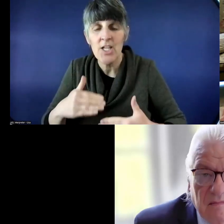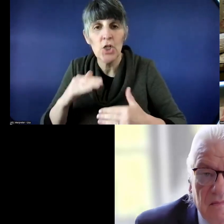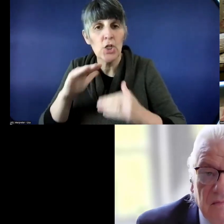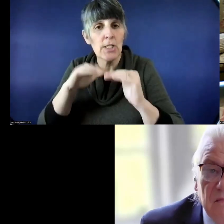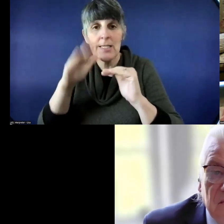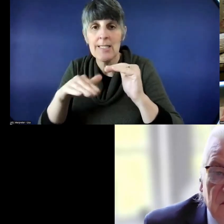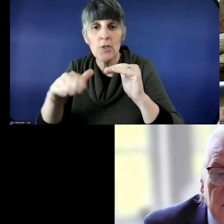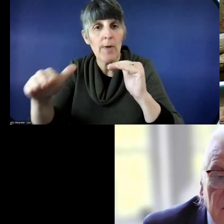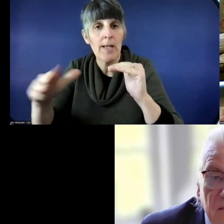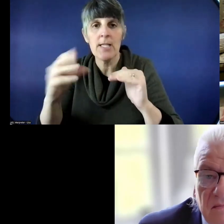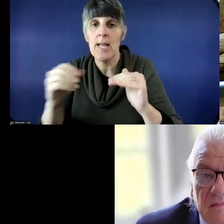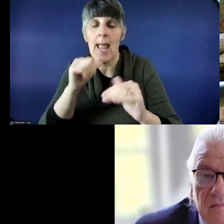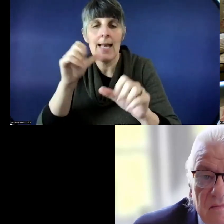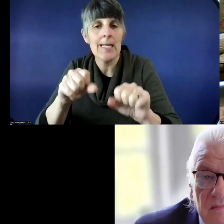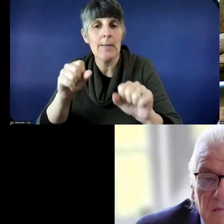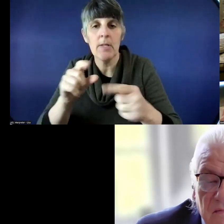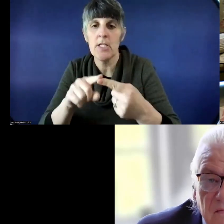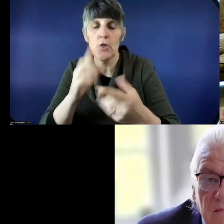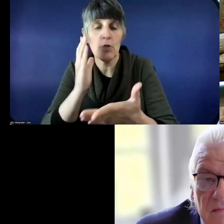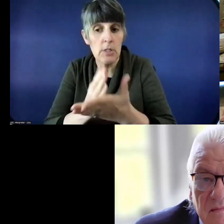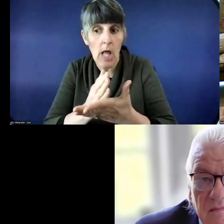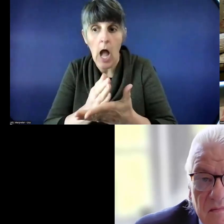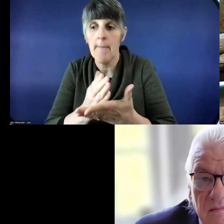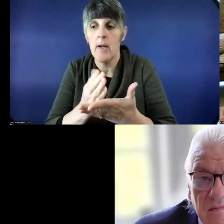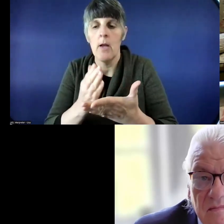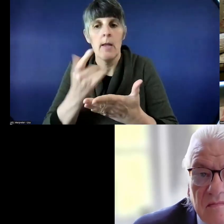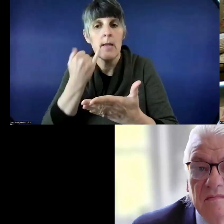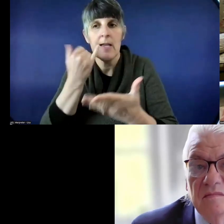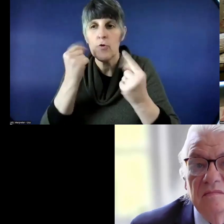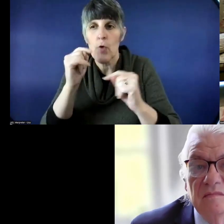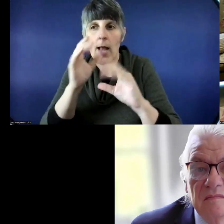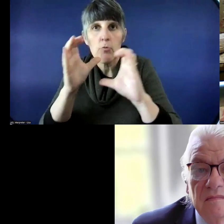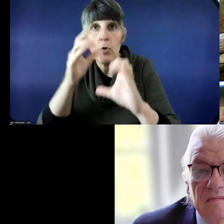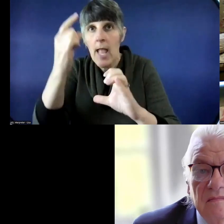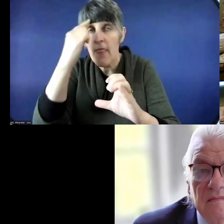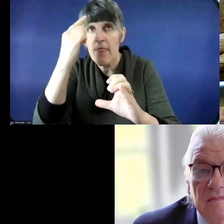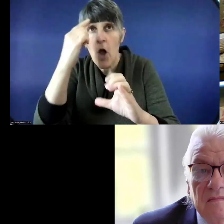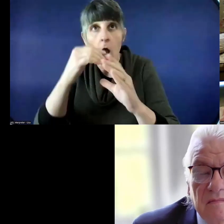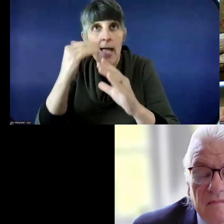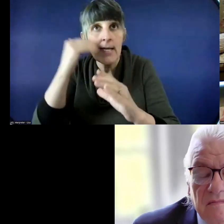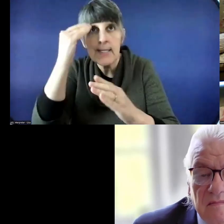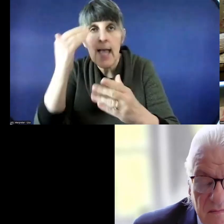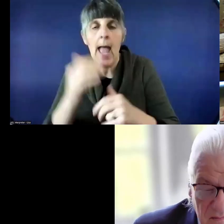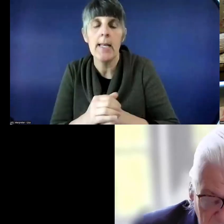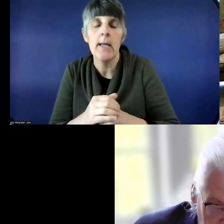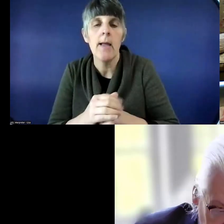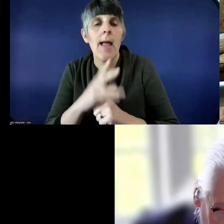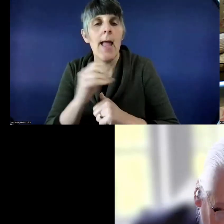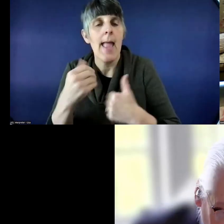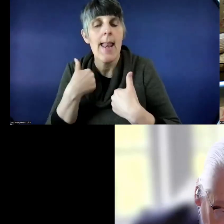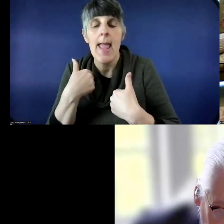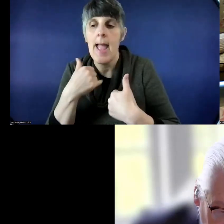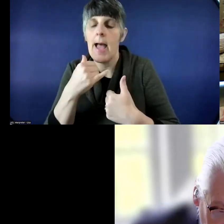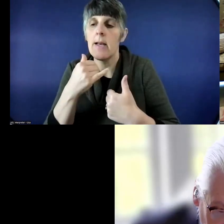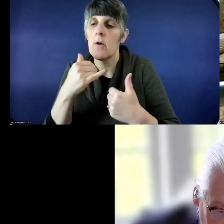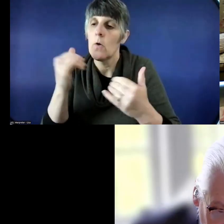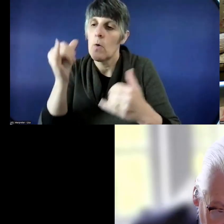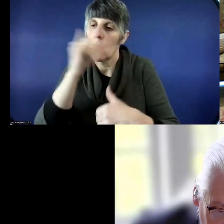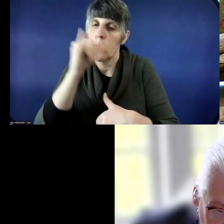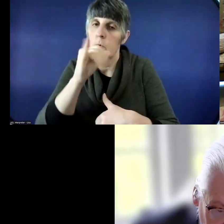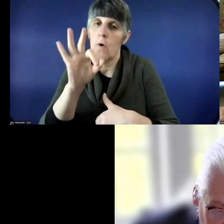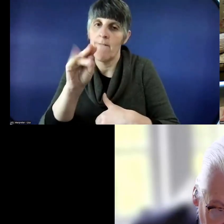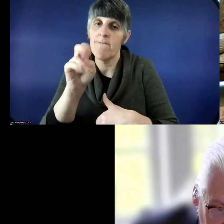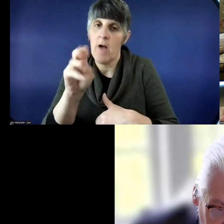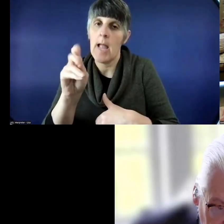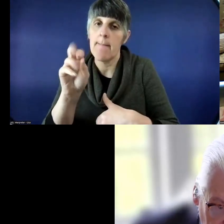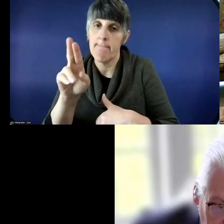dysregulation, an inability to stop when he had trying to communicate a thought in his head, and had significant fine motor